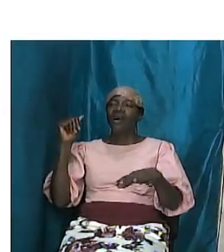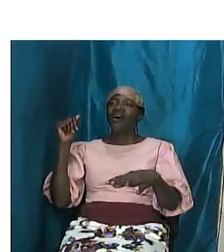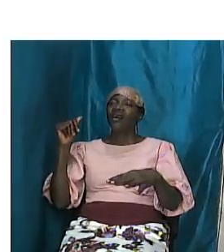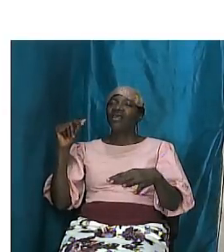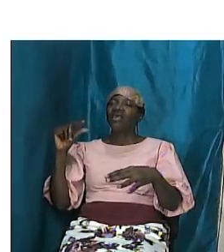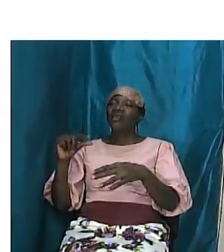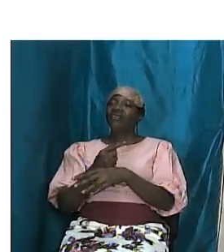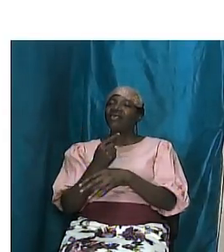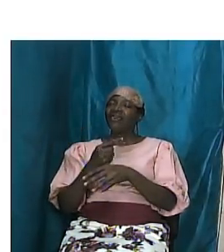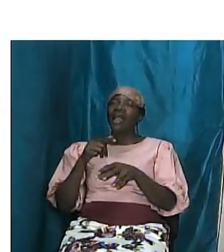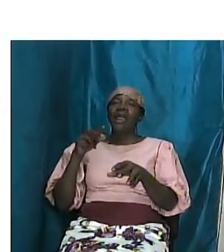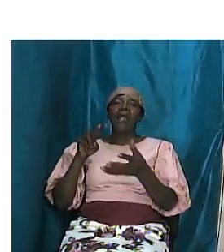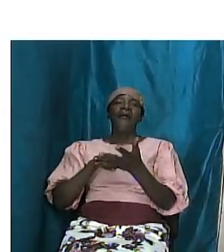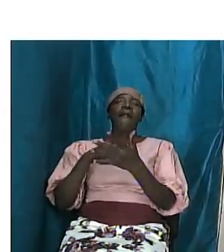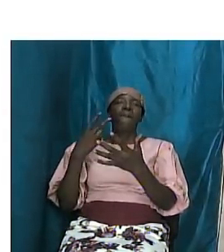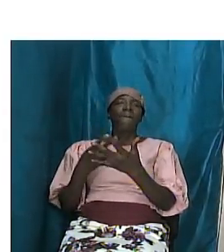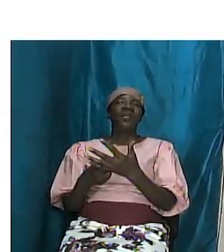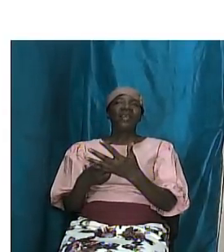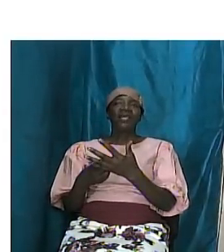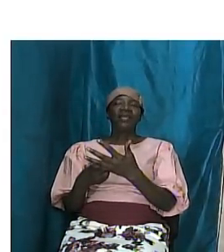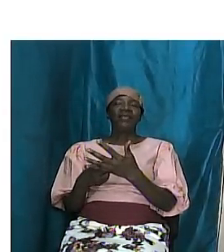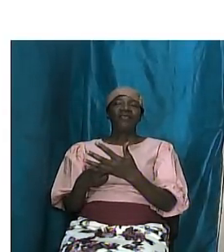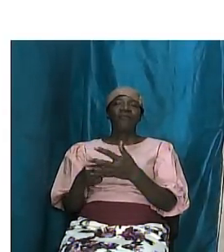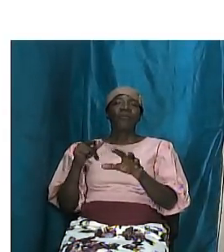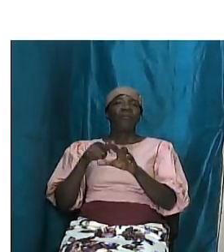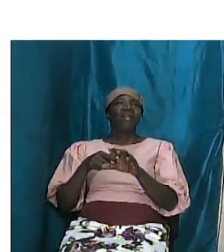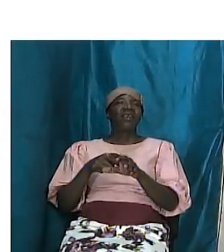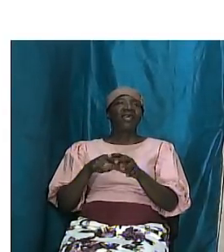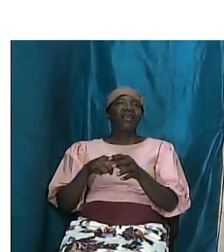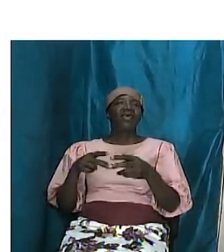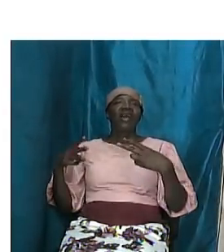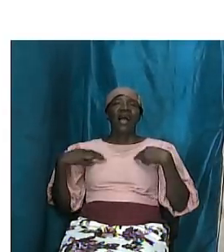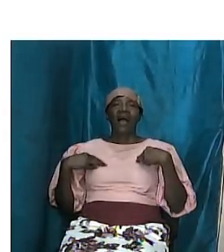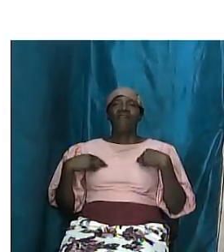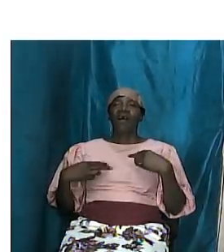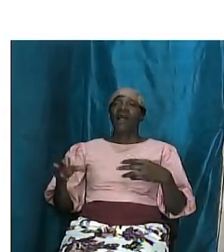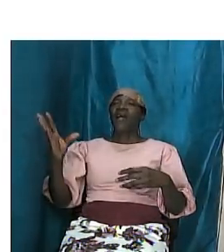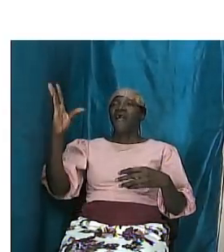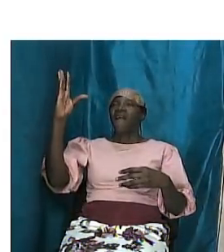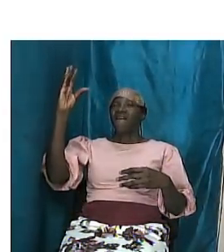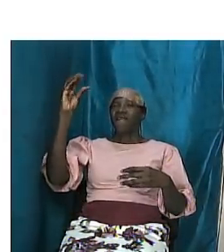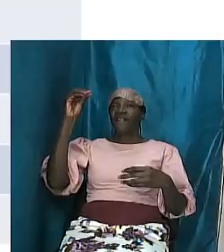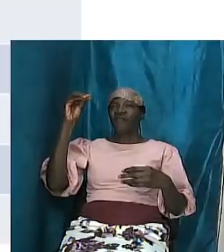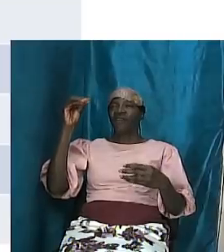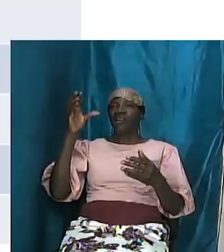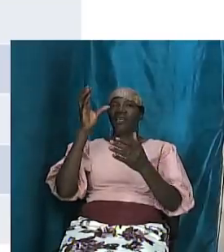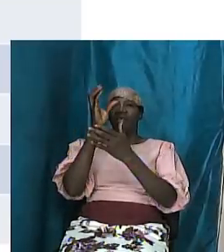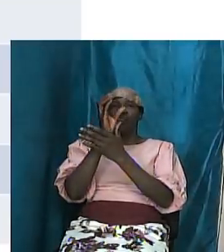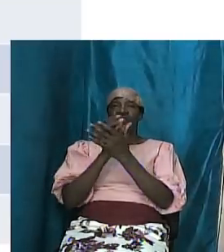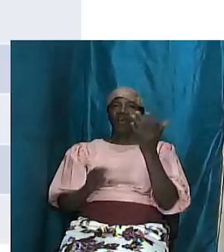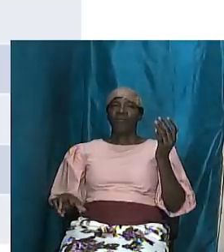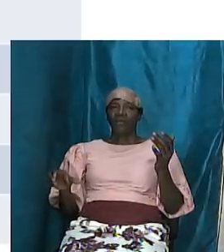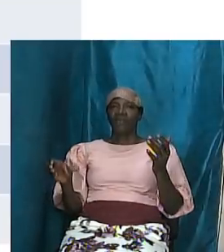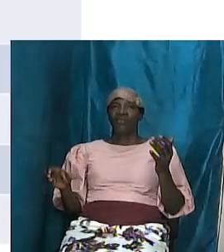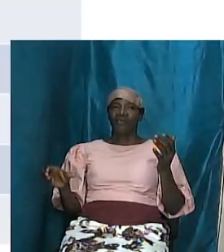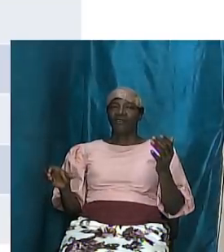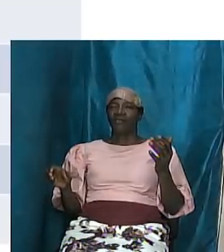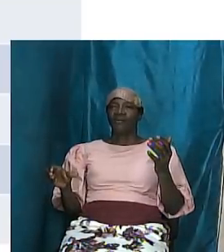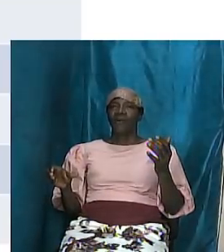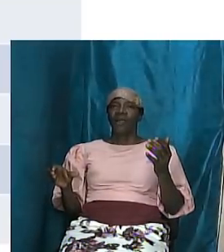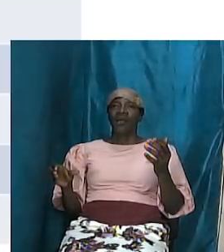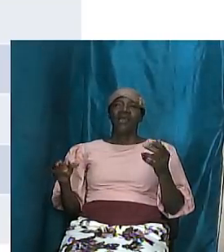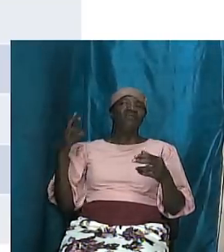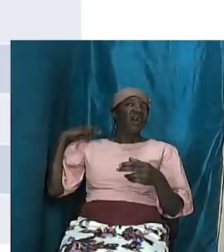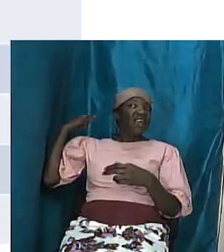simply means beginning. It has 50 chapters, and as I just said, gives us a complete history